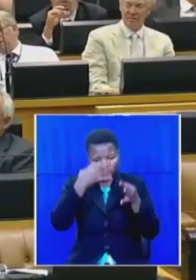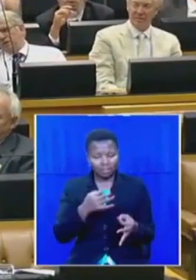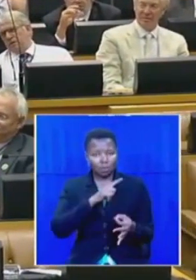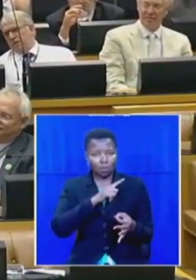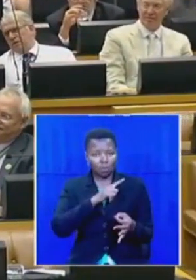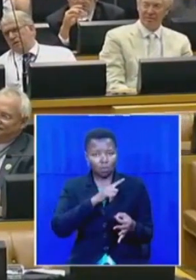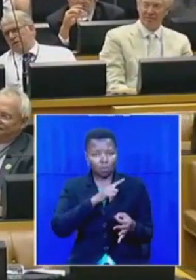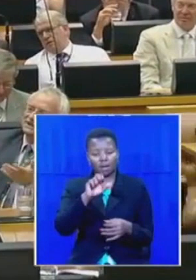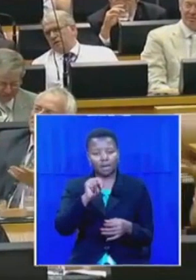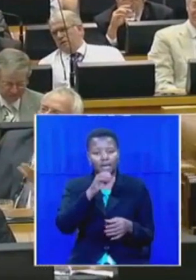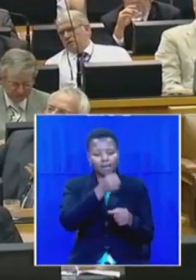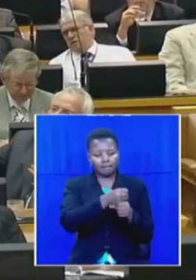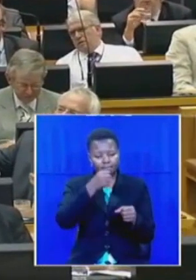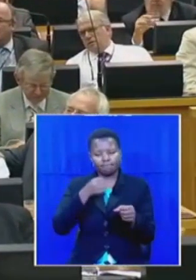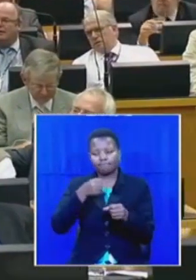we're sending him to.